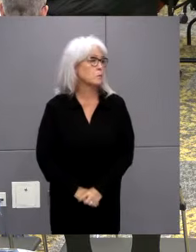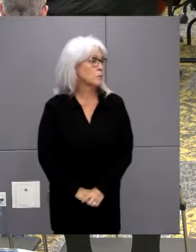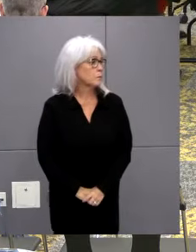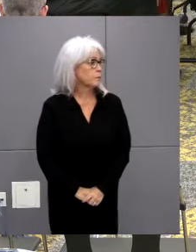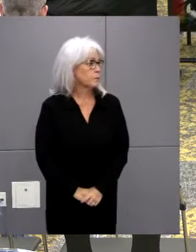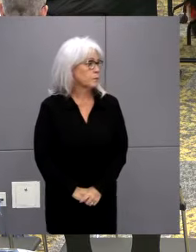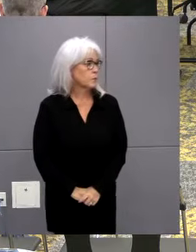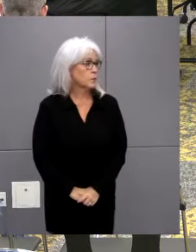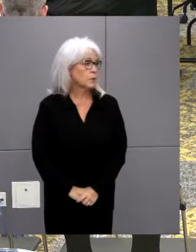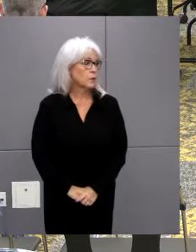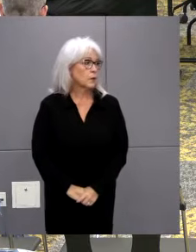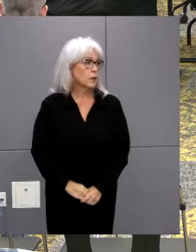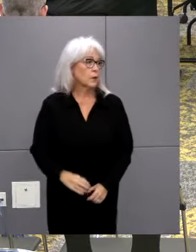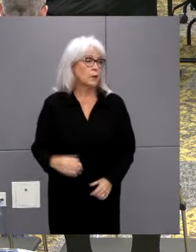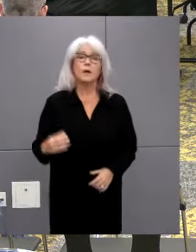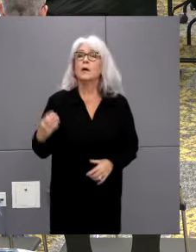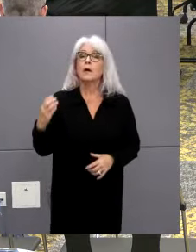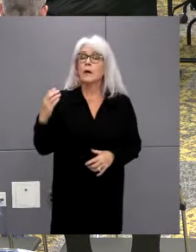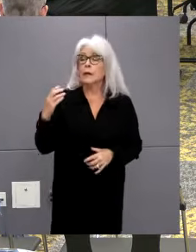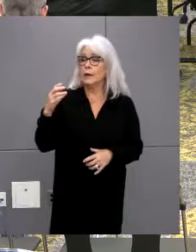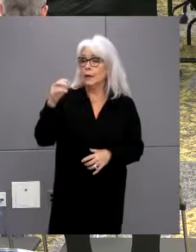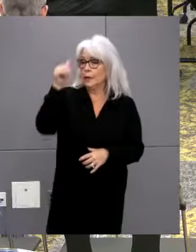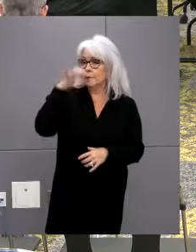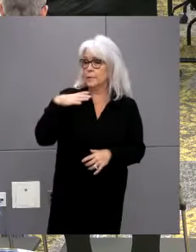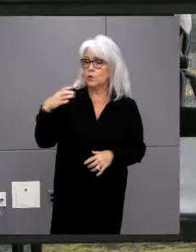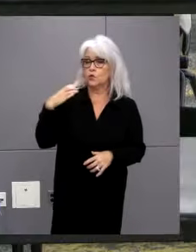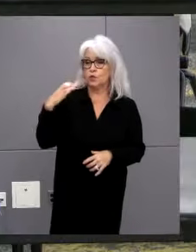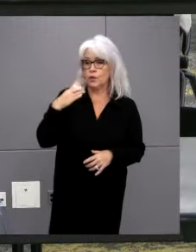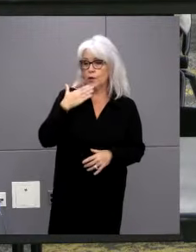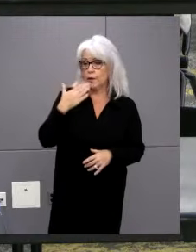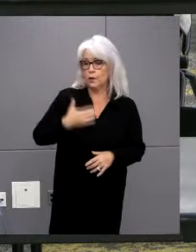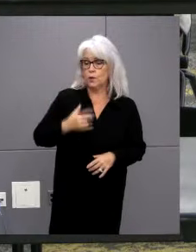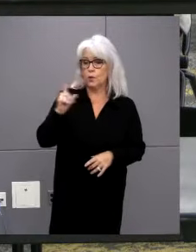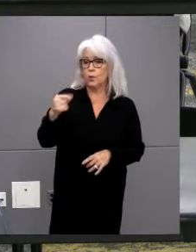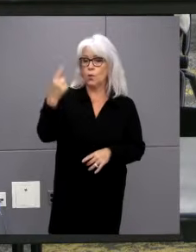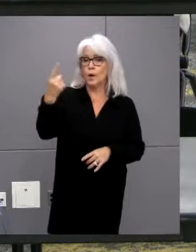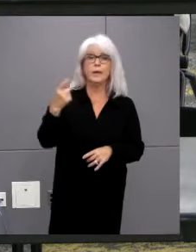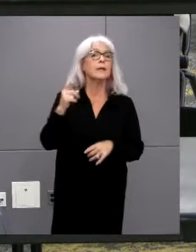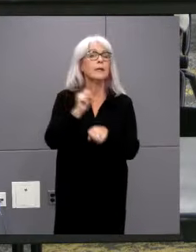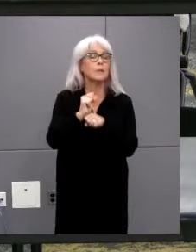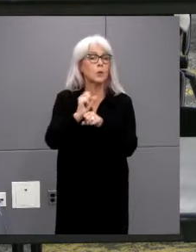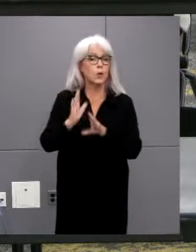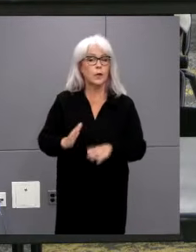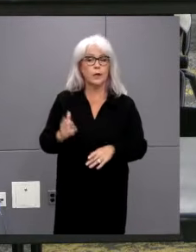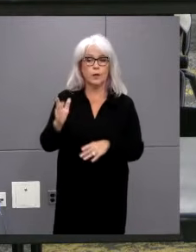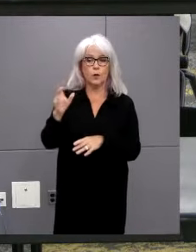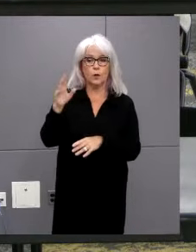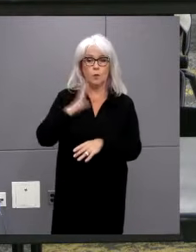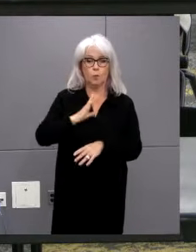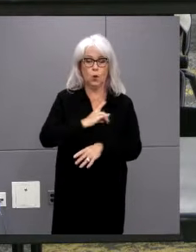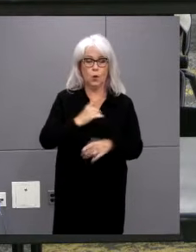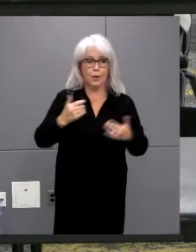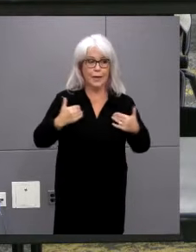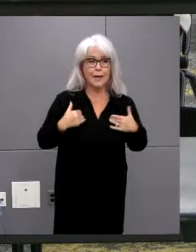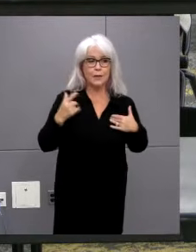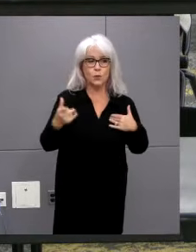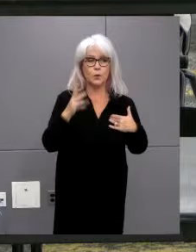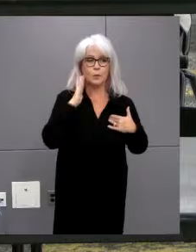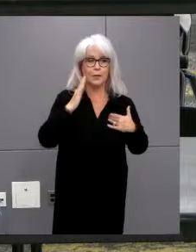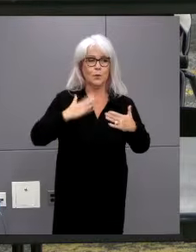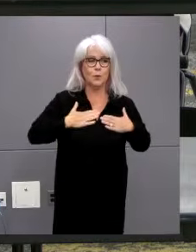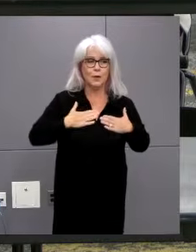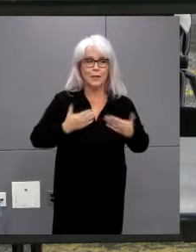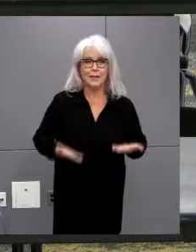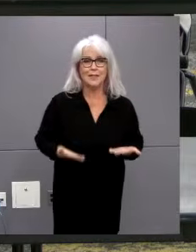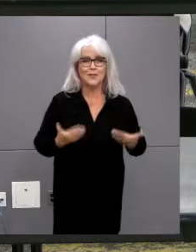Mr. Chair, first of all, it's refreshing to know that the one employee that the board has would be willing to comply with the